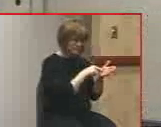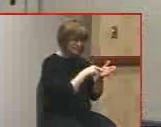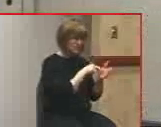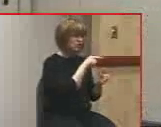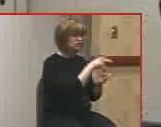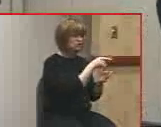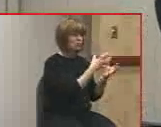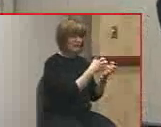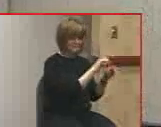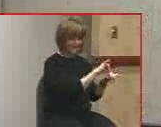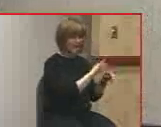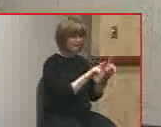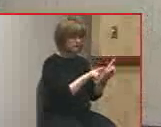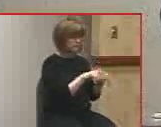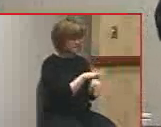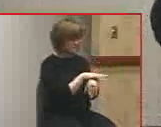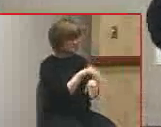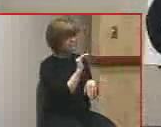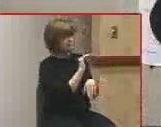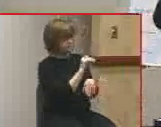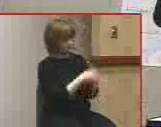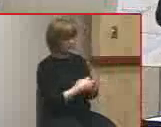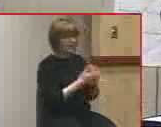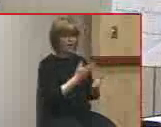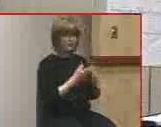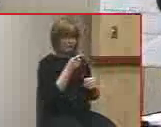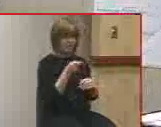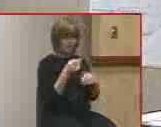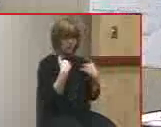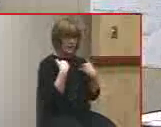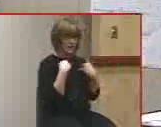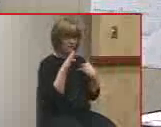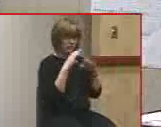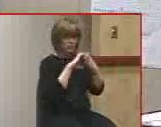give her the signal. Maybe you've got a blue card and you pull it out,